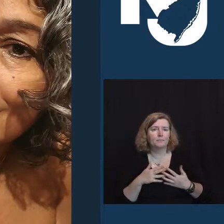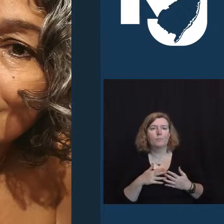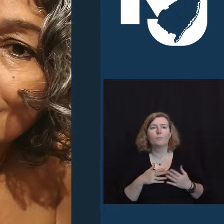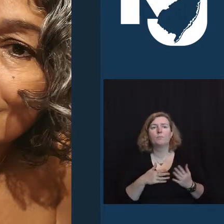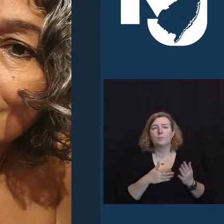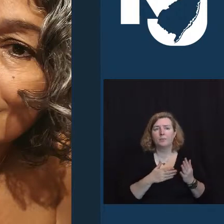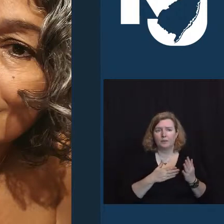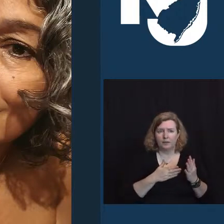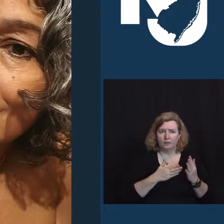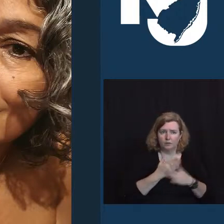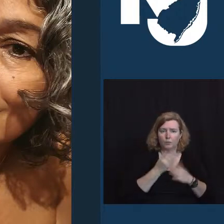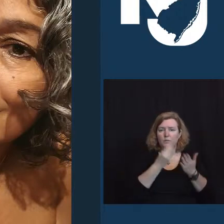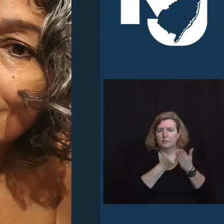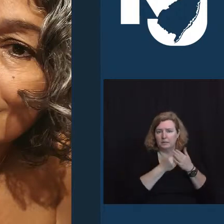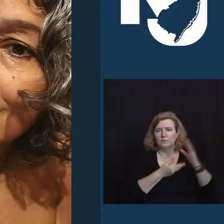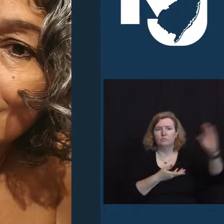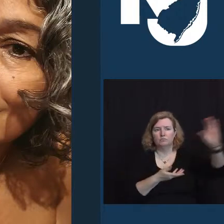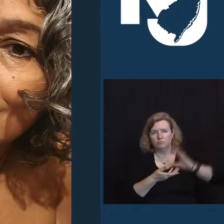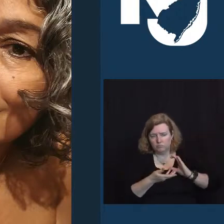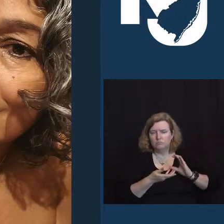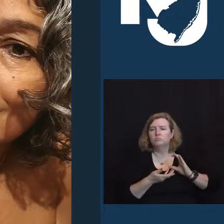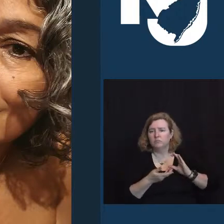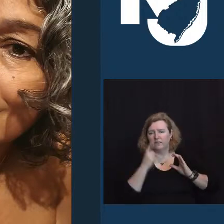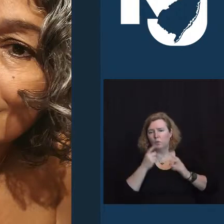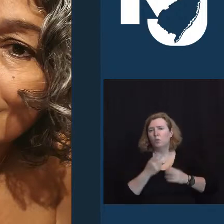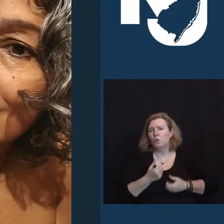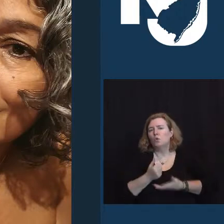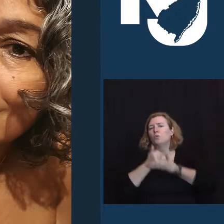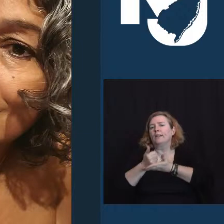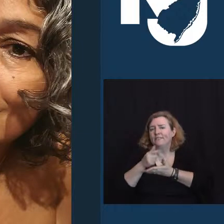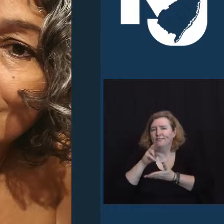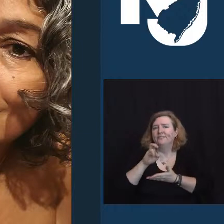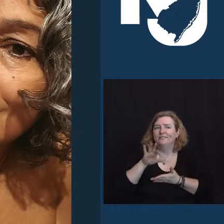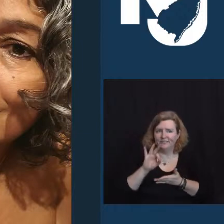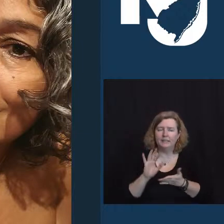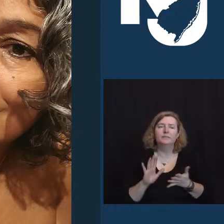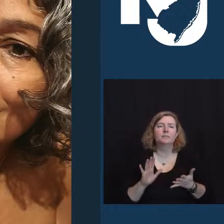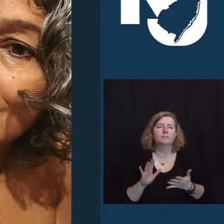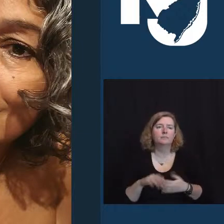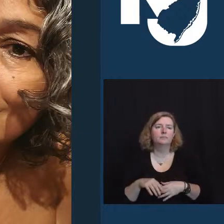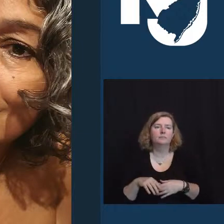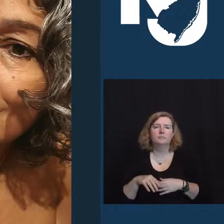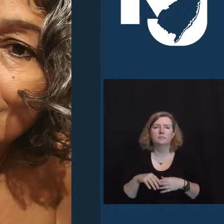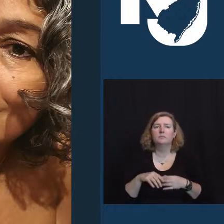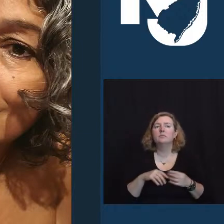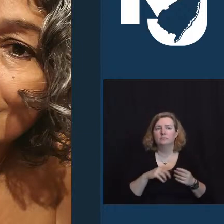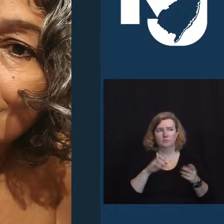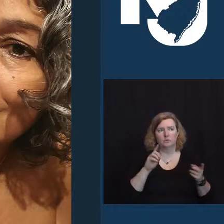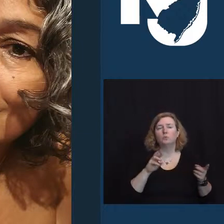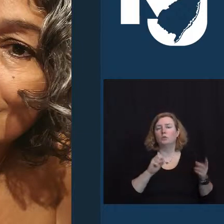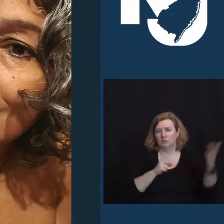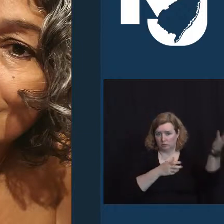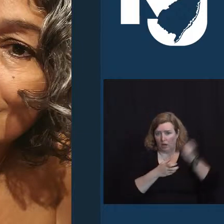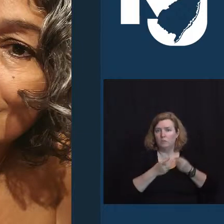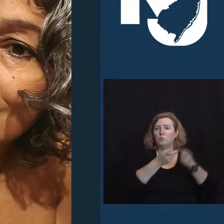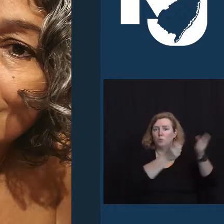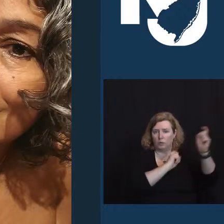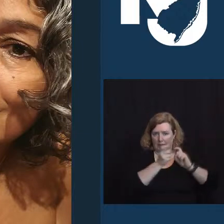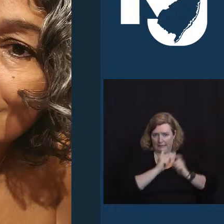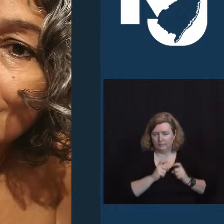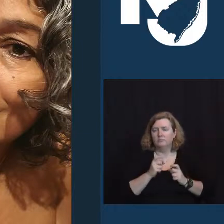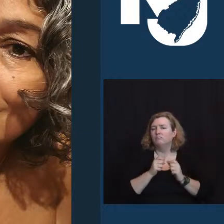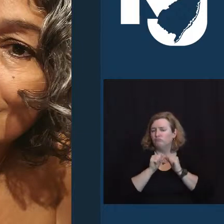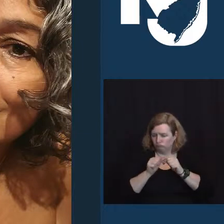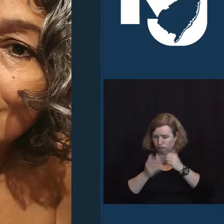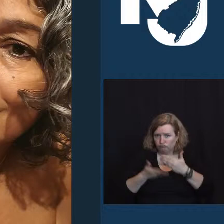able to get a grant that allowed her not only to keep up with her rent and utilities when her doors were closed, but to upgrade the